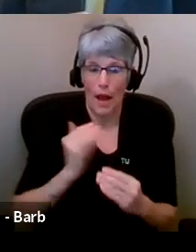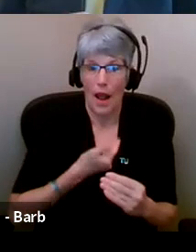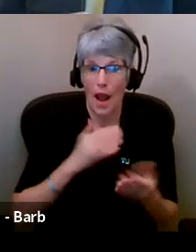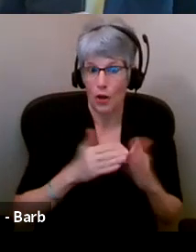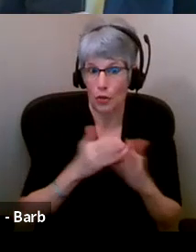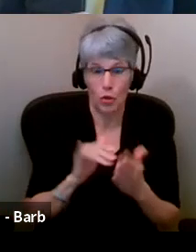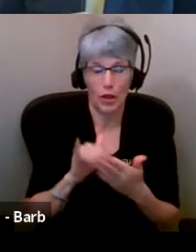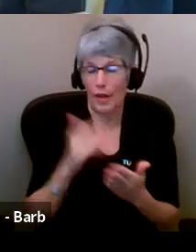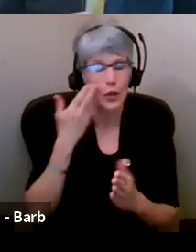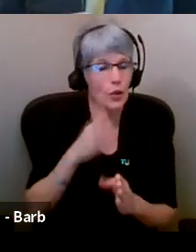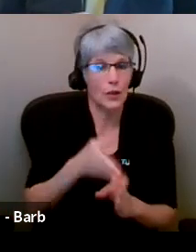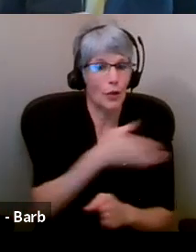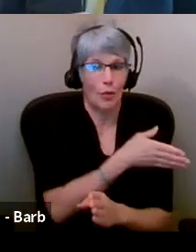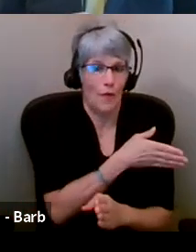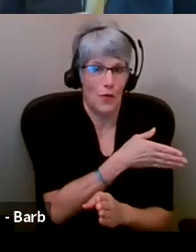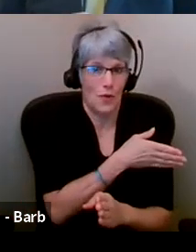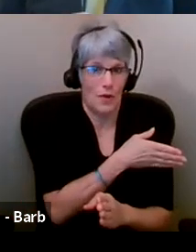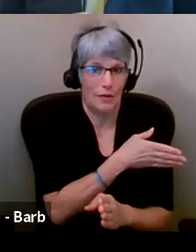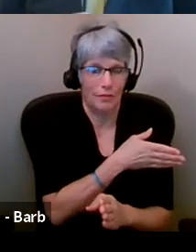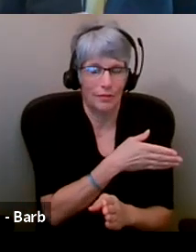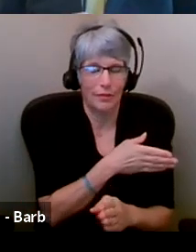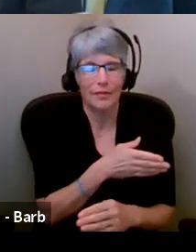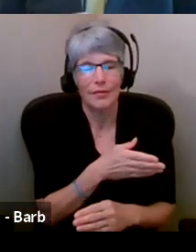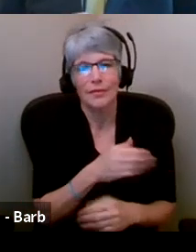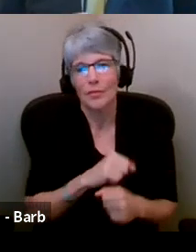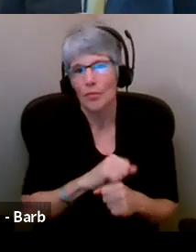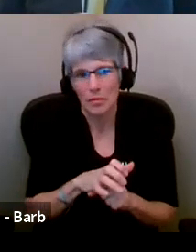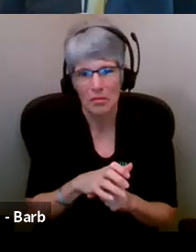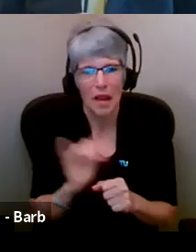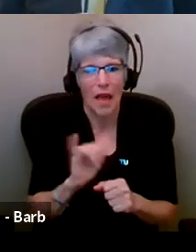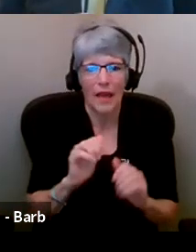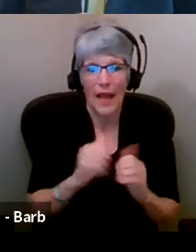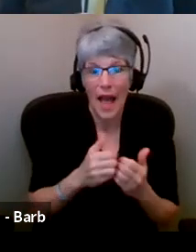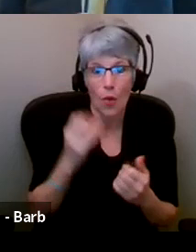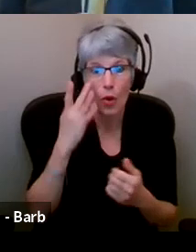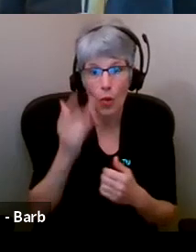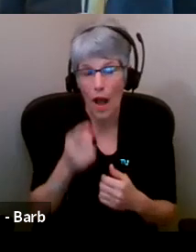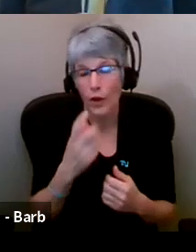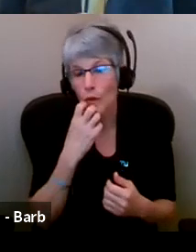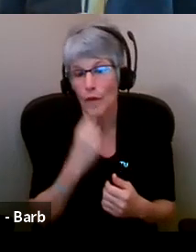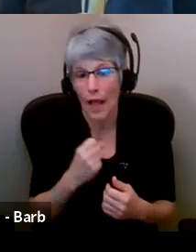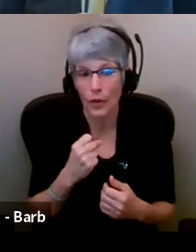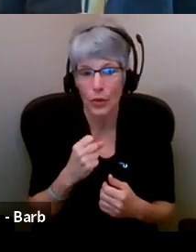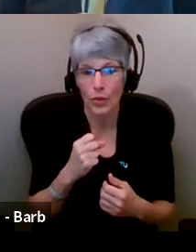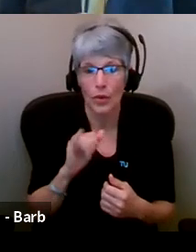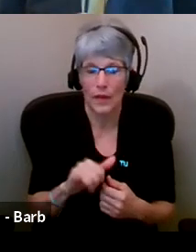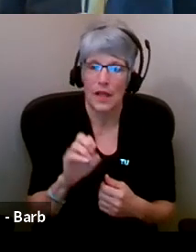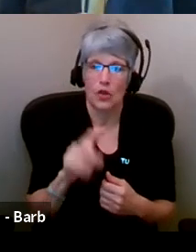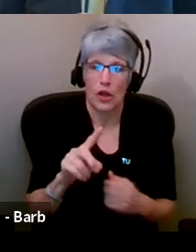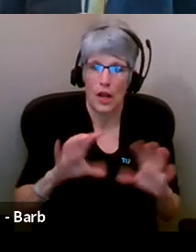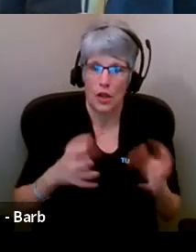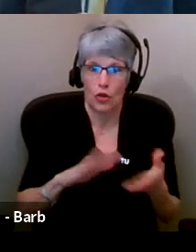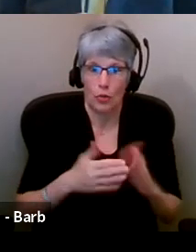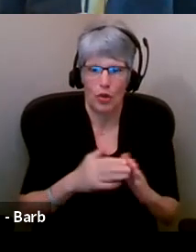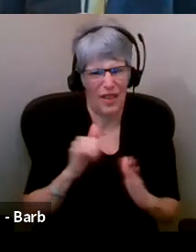didn't know from this pandemic? Specifically perhaps around how or why you value this educational community. That's a